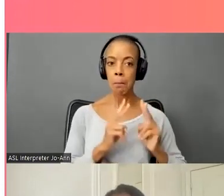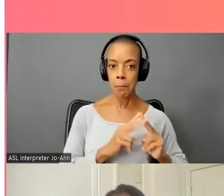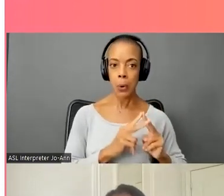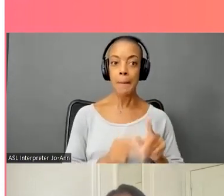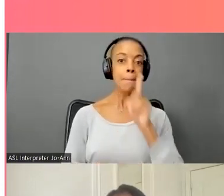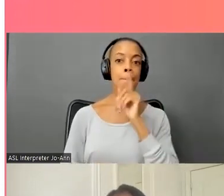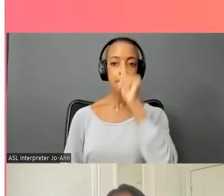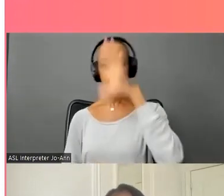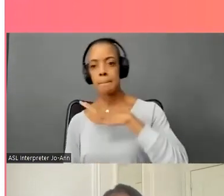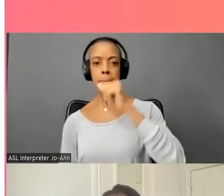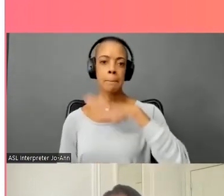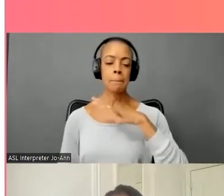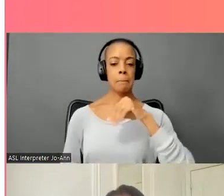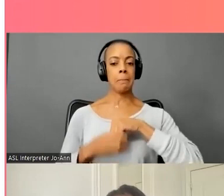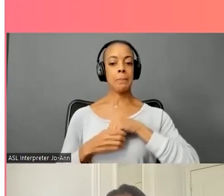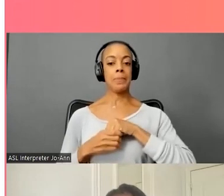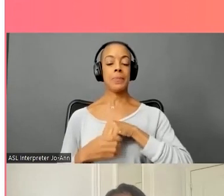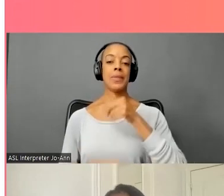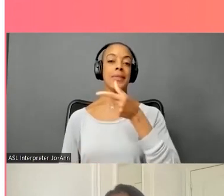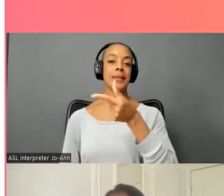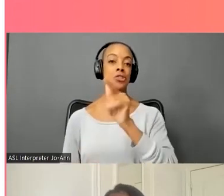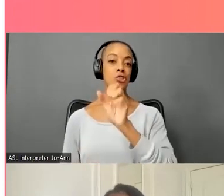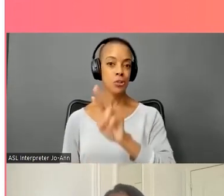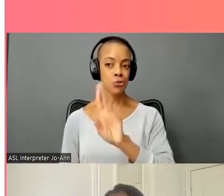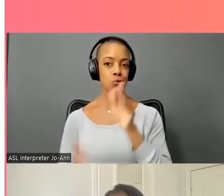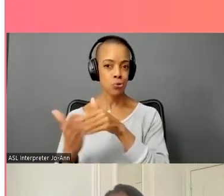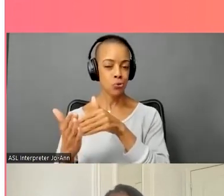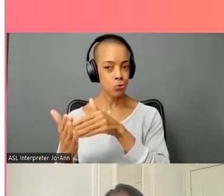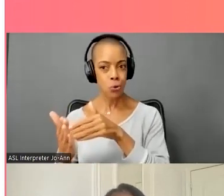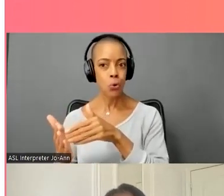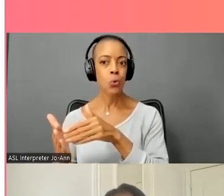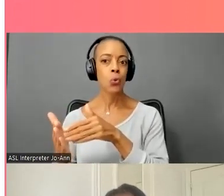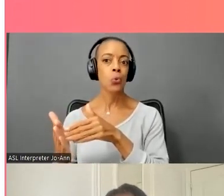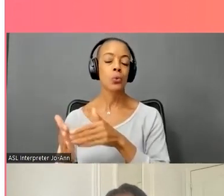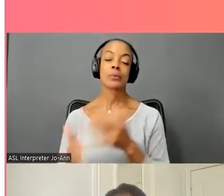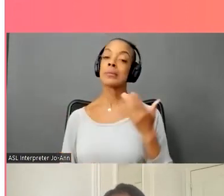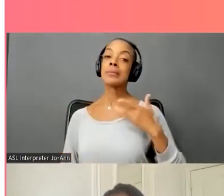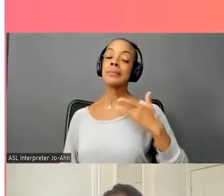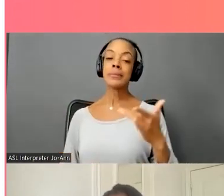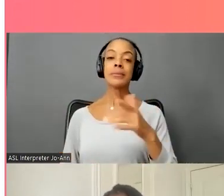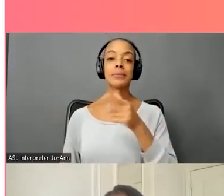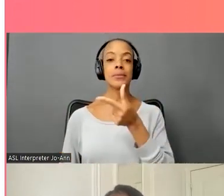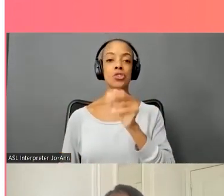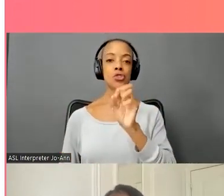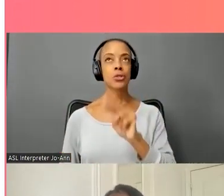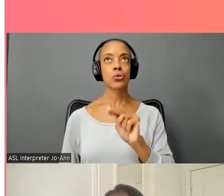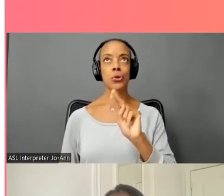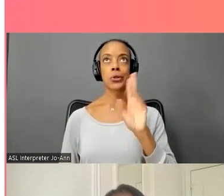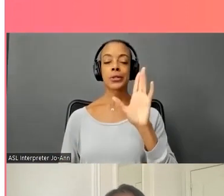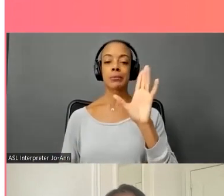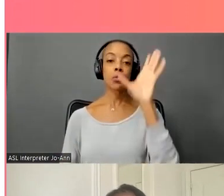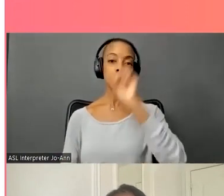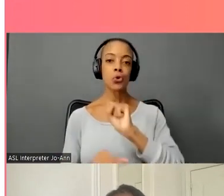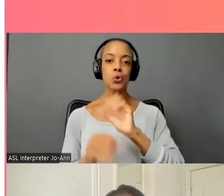gender-based violence, which refers to violence against a gender, usually a gender that's considered a minority. And then